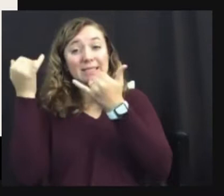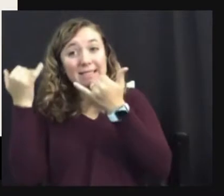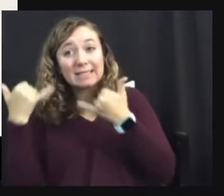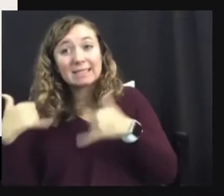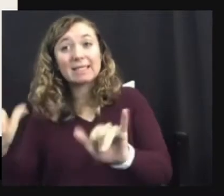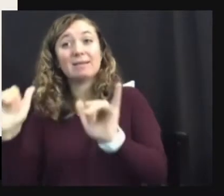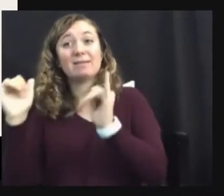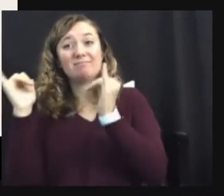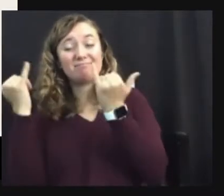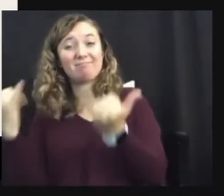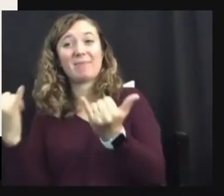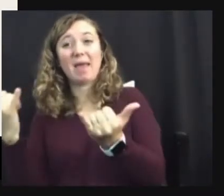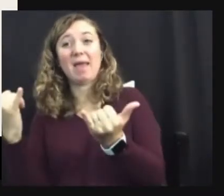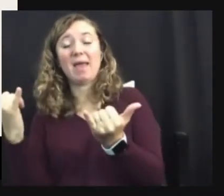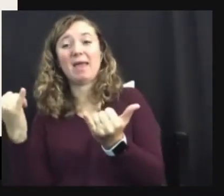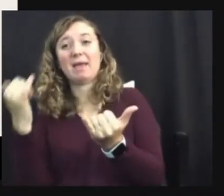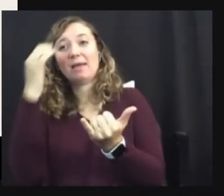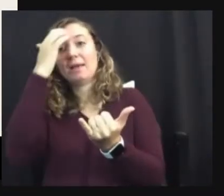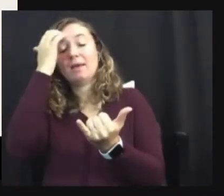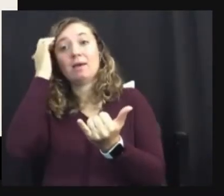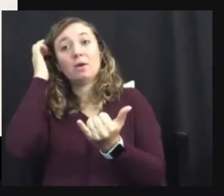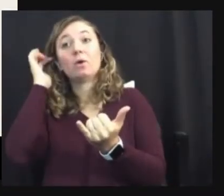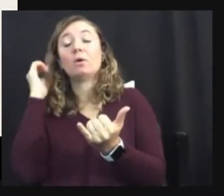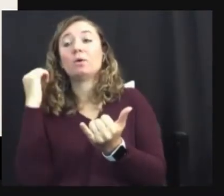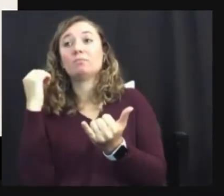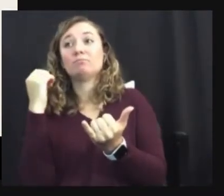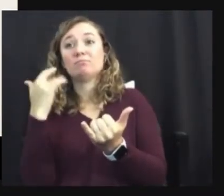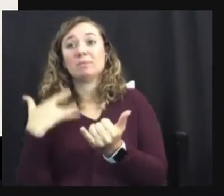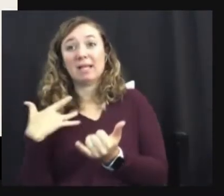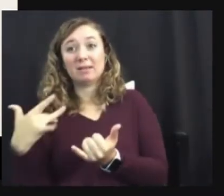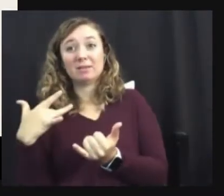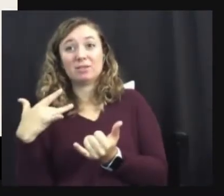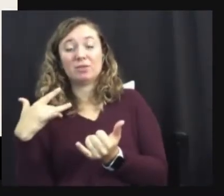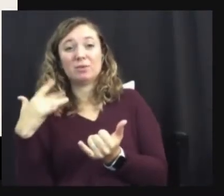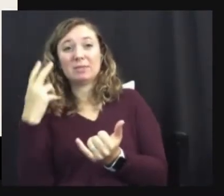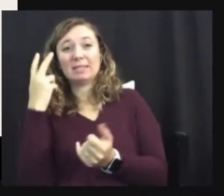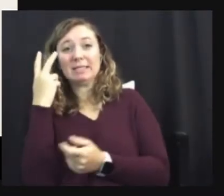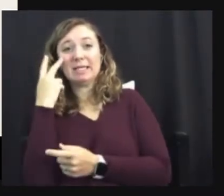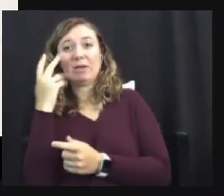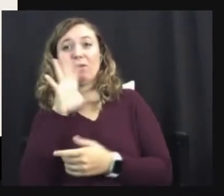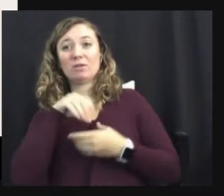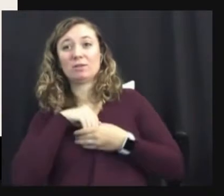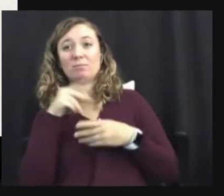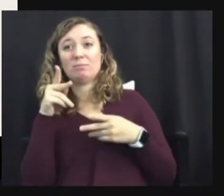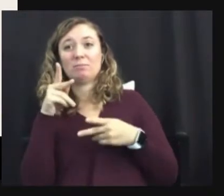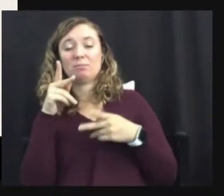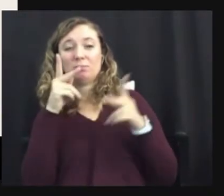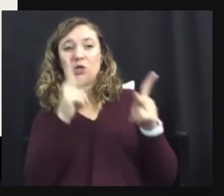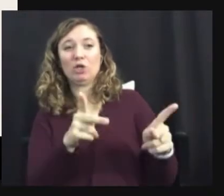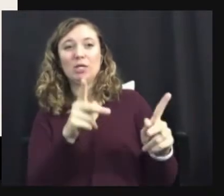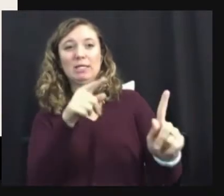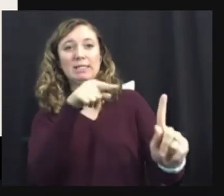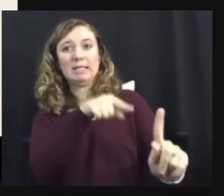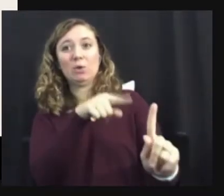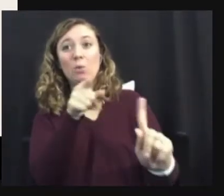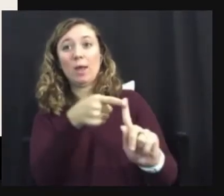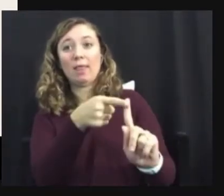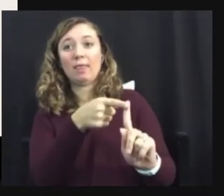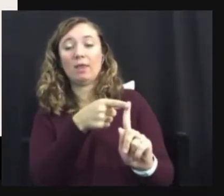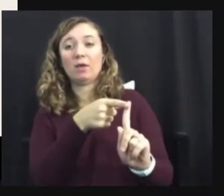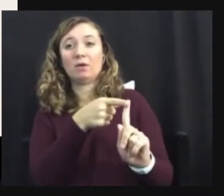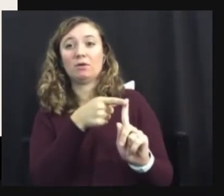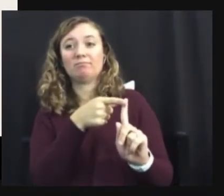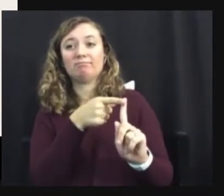an autistic person who is distressed look like? Not what does an autistic person look like from the inside out?